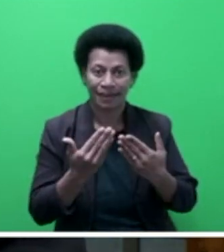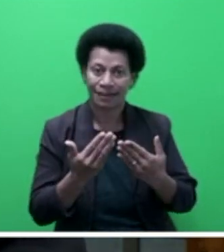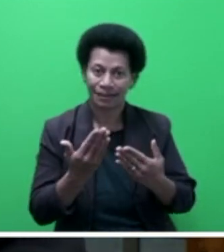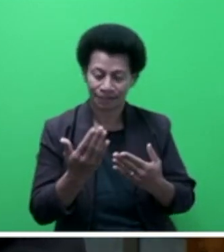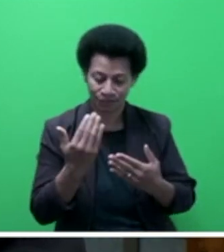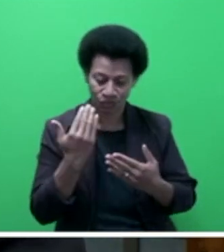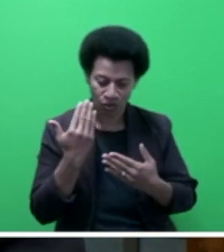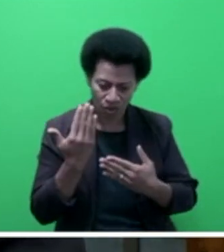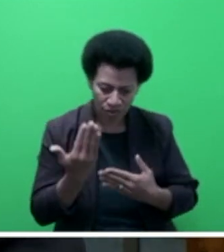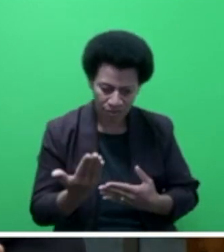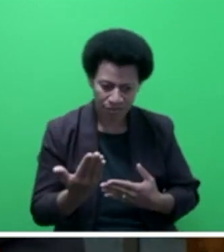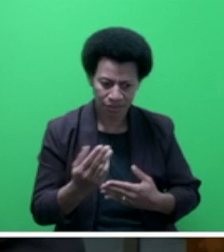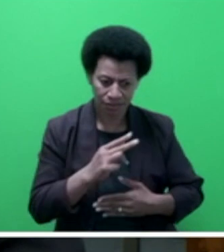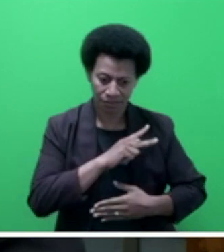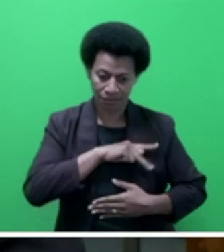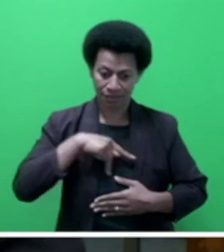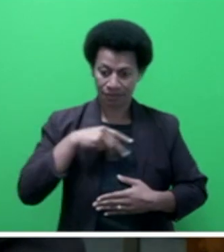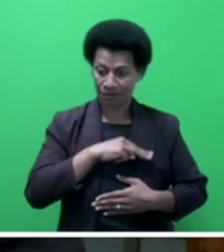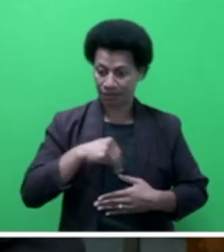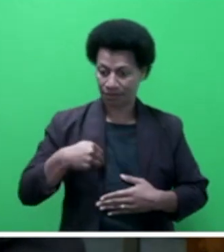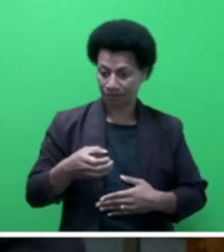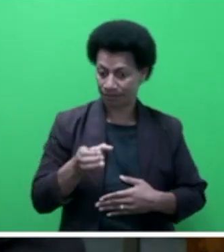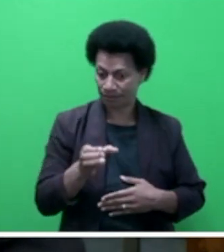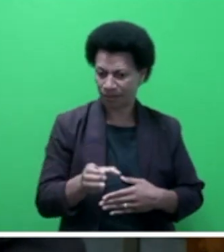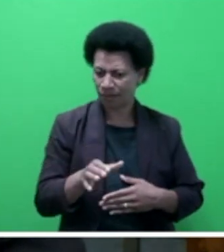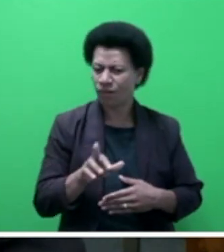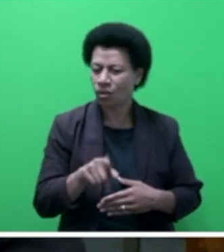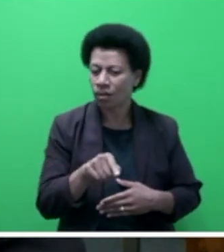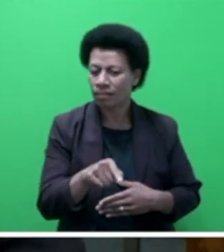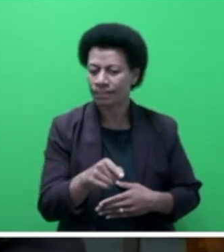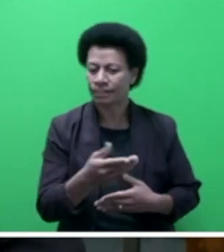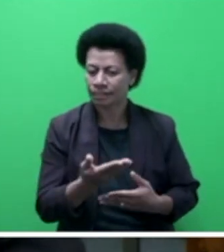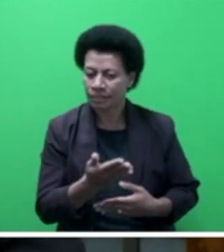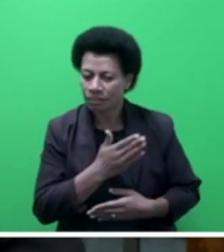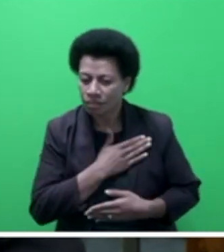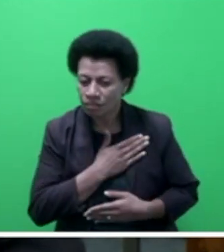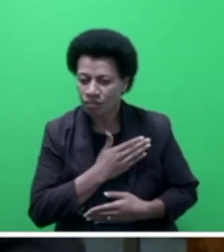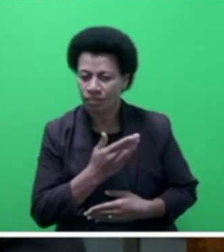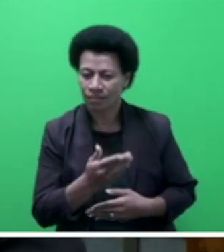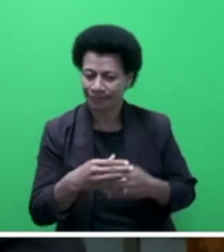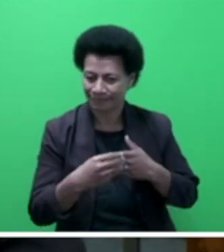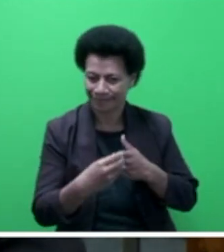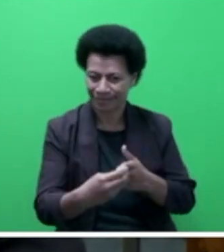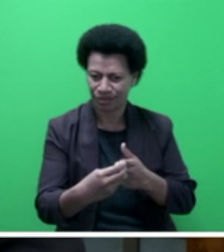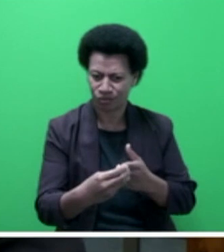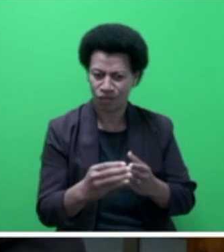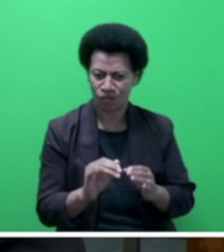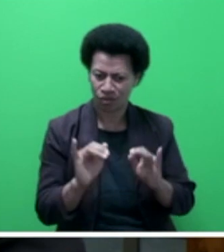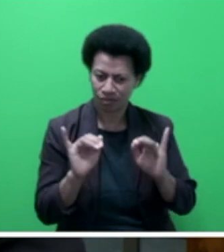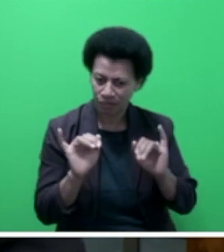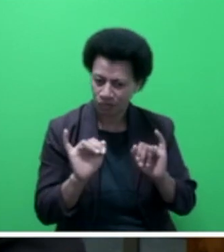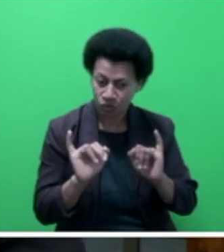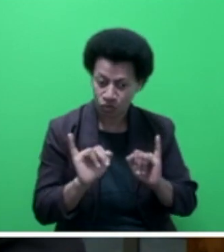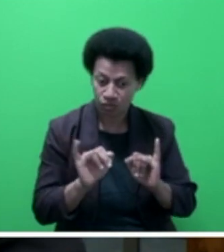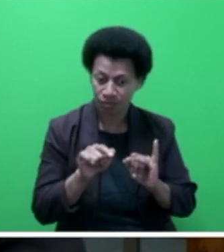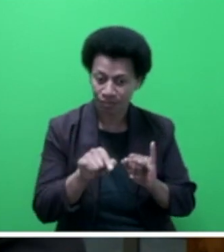his visionary, dynamic, and compassionate leadership at a time that demanded only urgent solutions. I'm glad to say that with a leader like